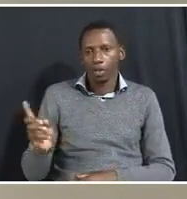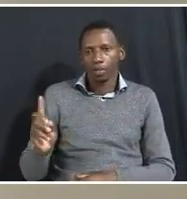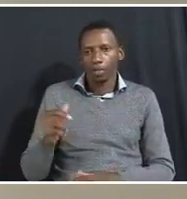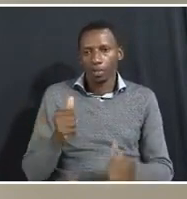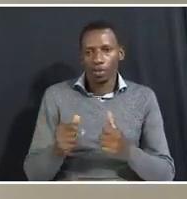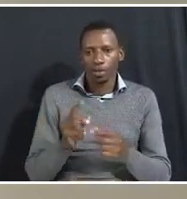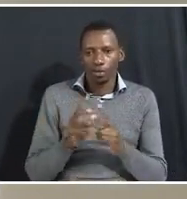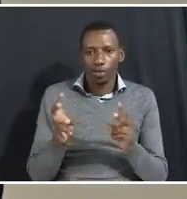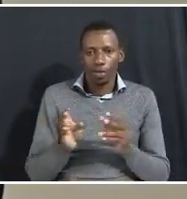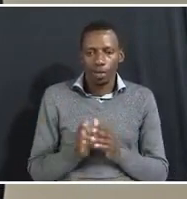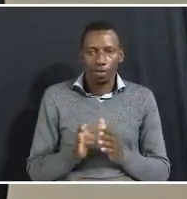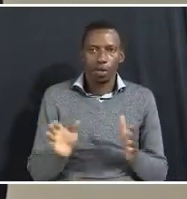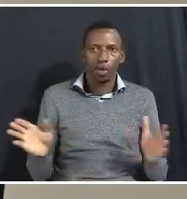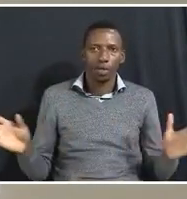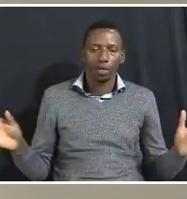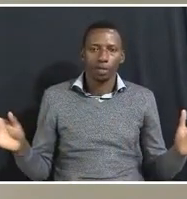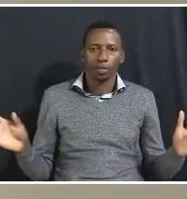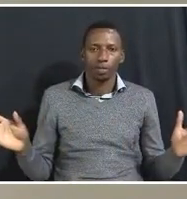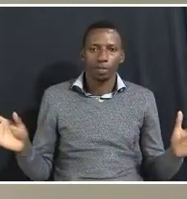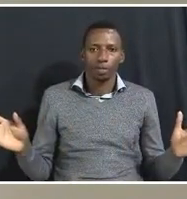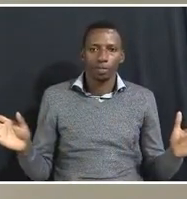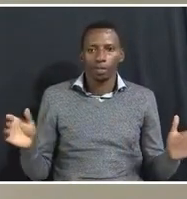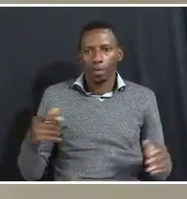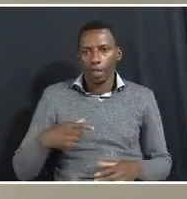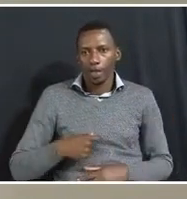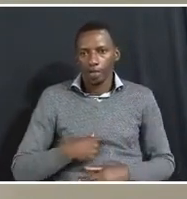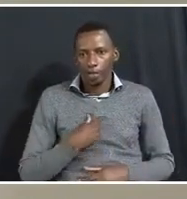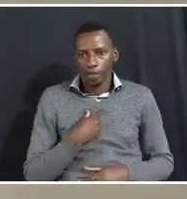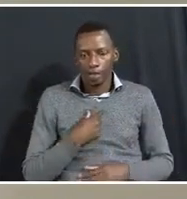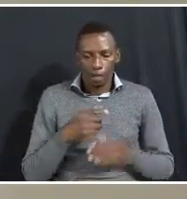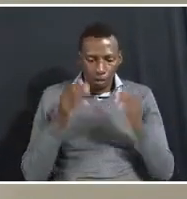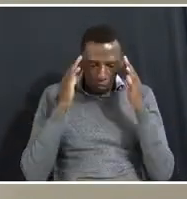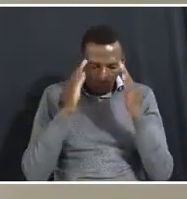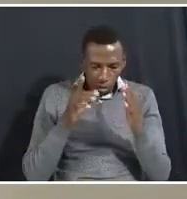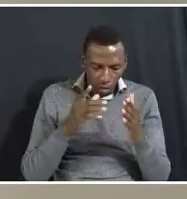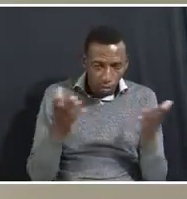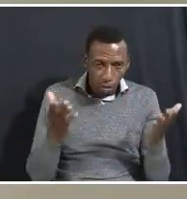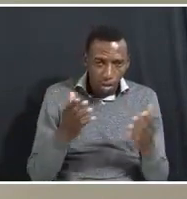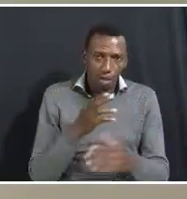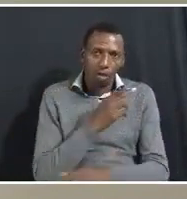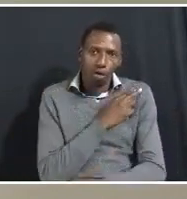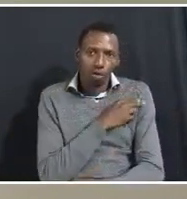wide. Visitation touches on hospital,